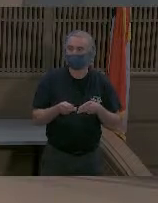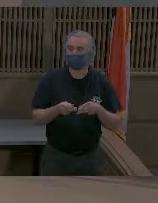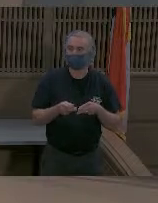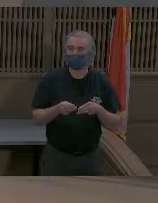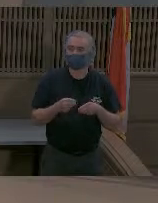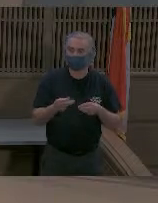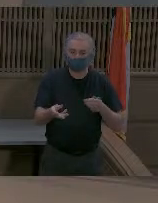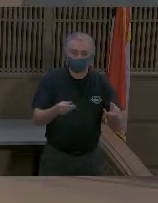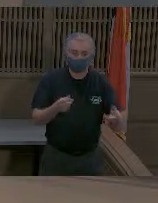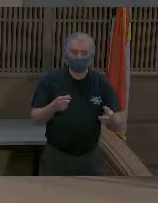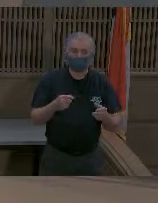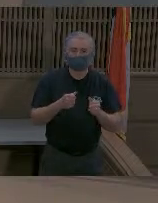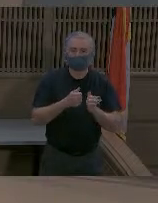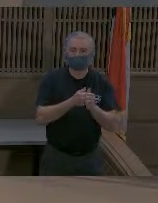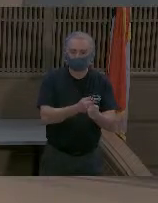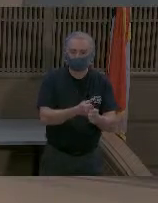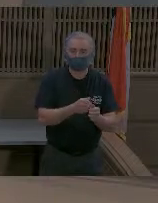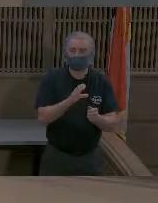federal guidelines.